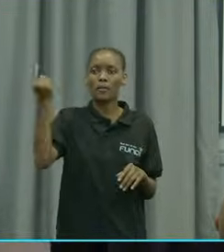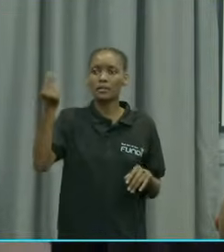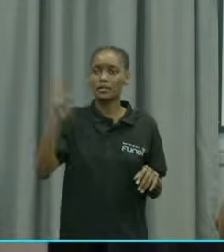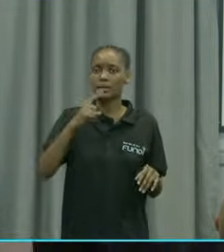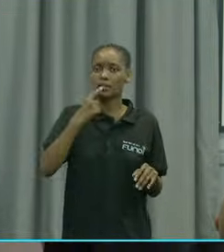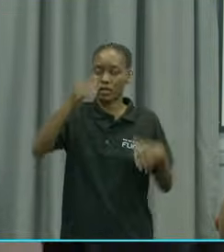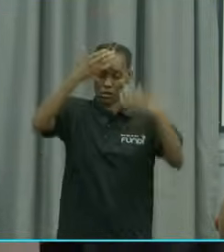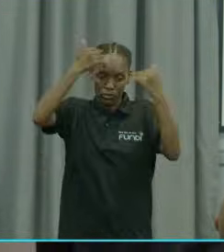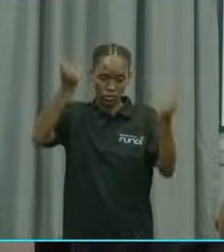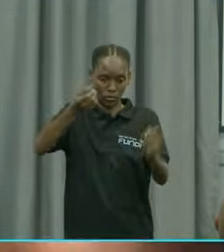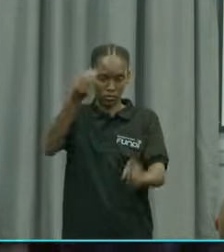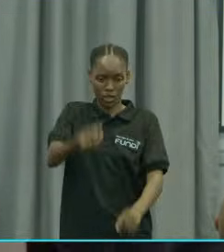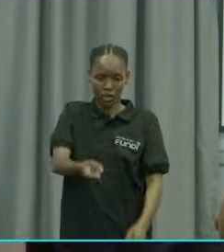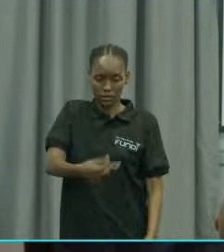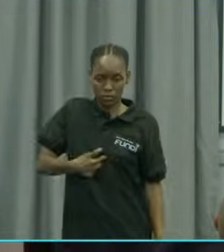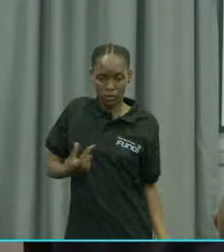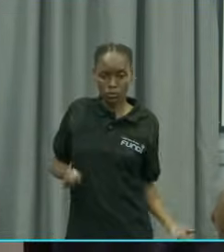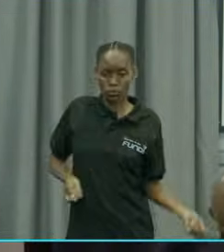child.